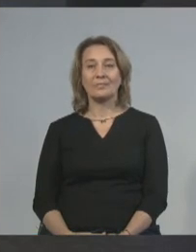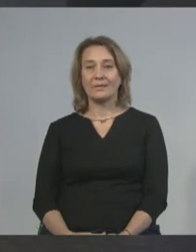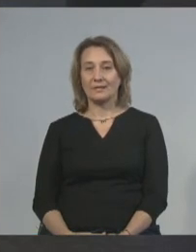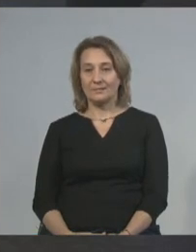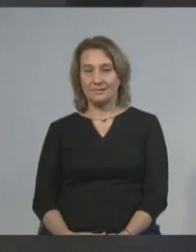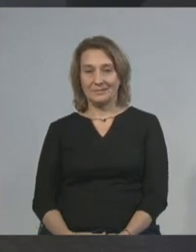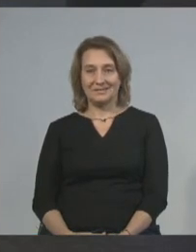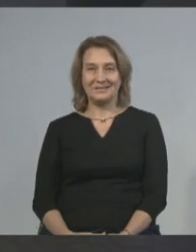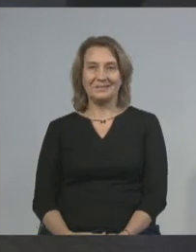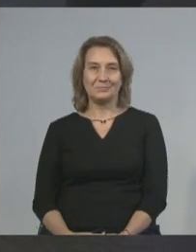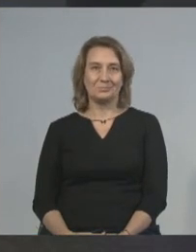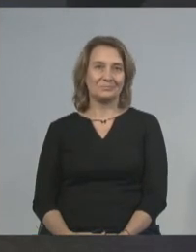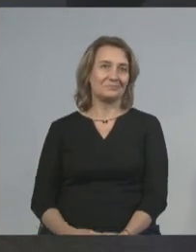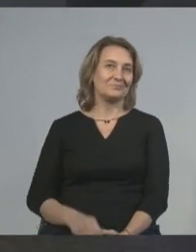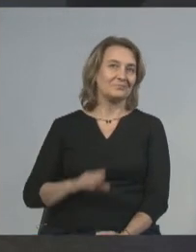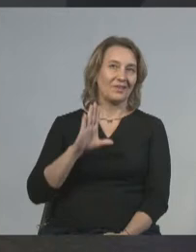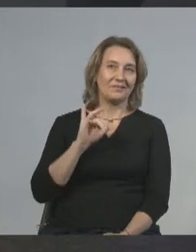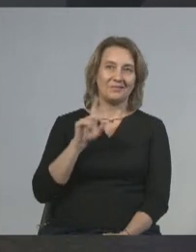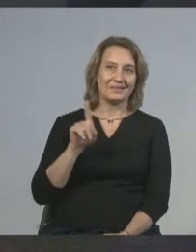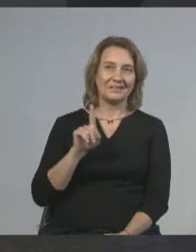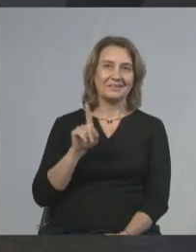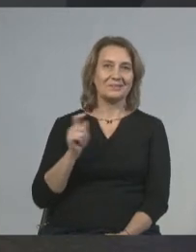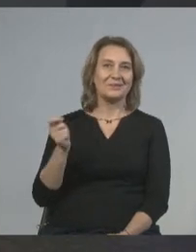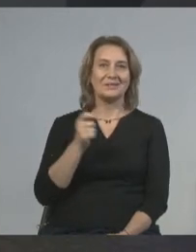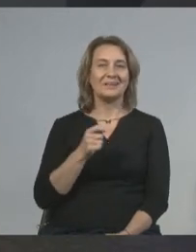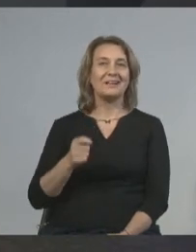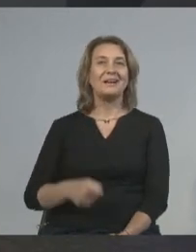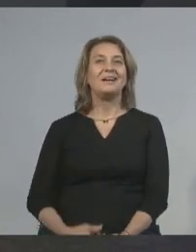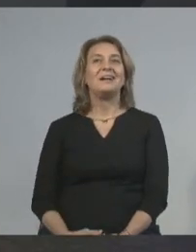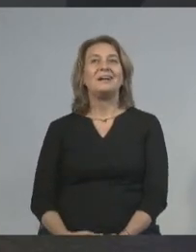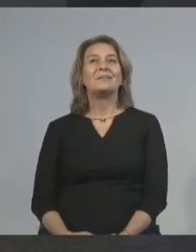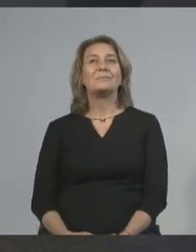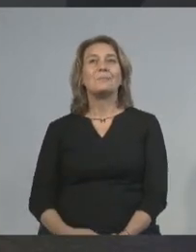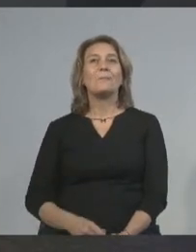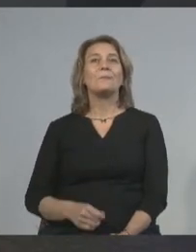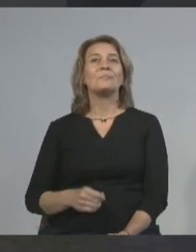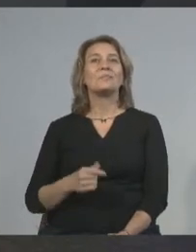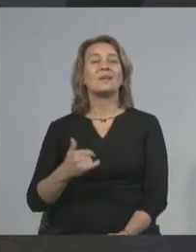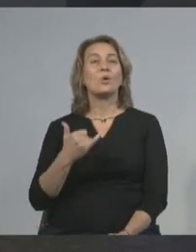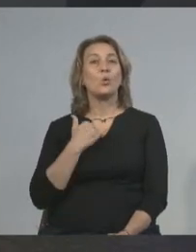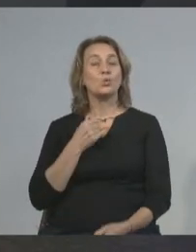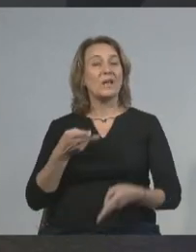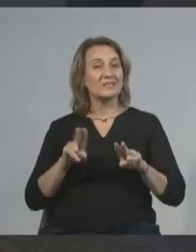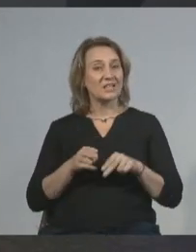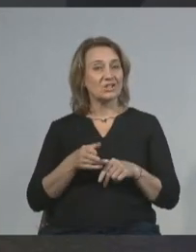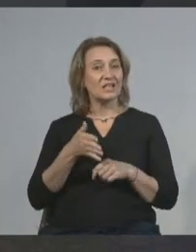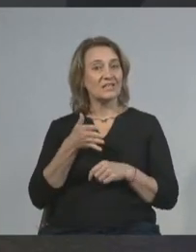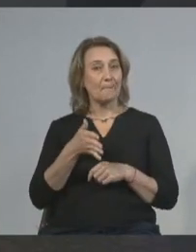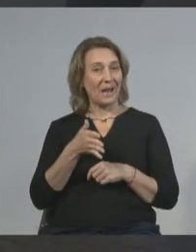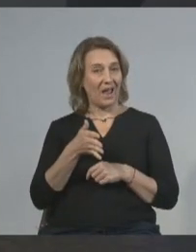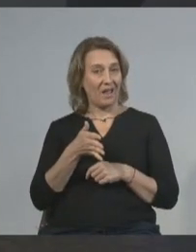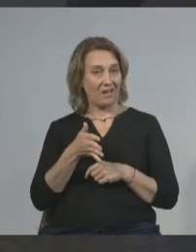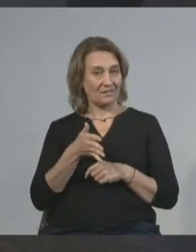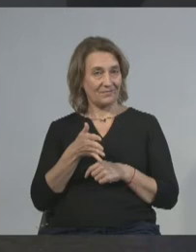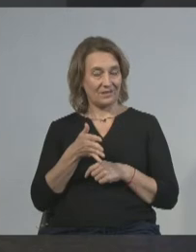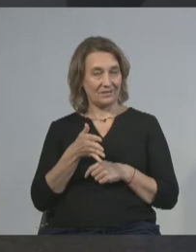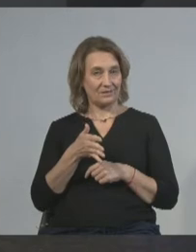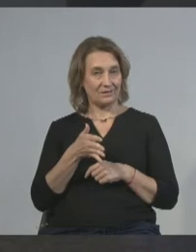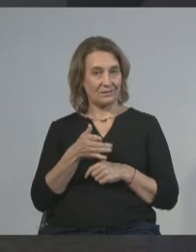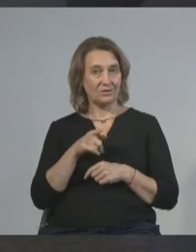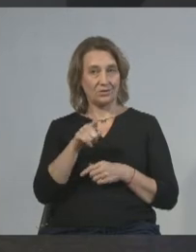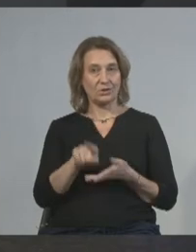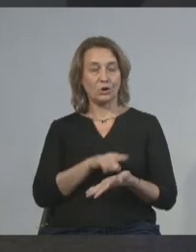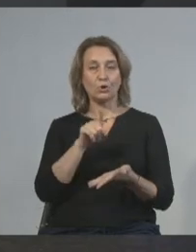go ahead if you have something just say okay no we still have five minutes